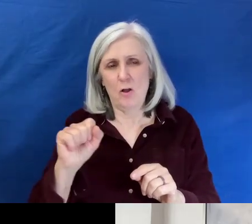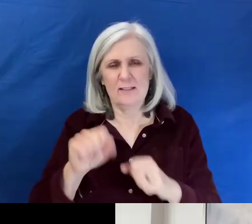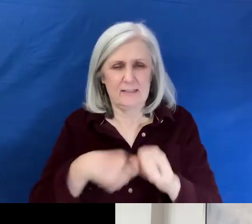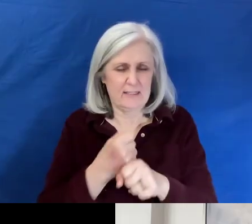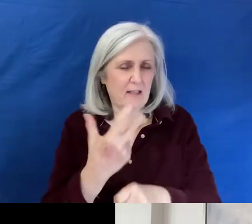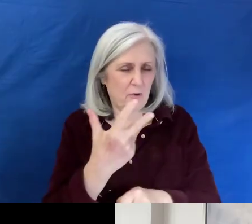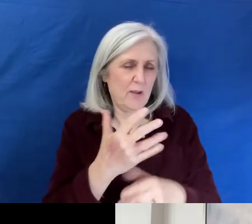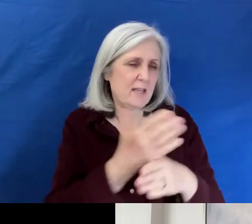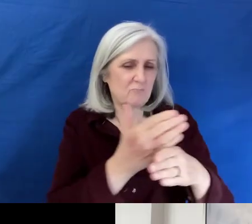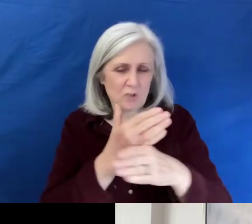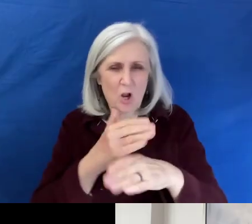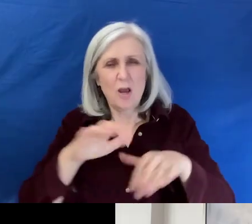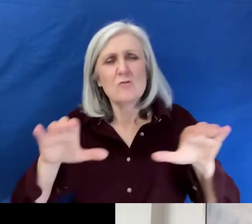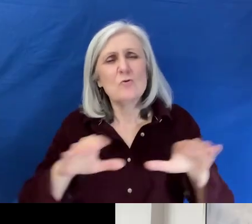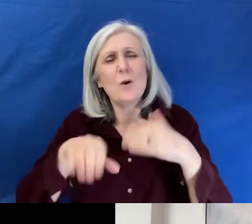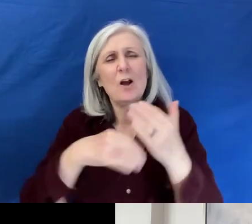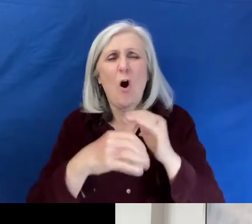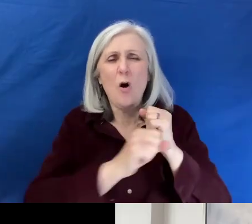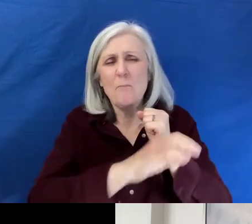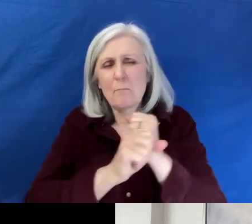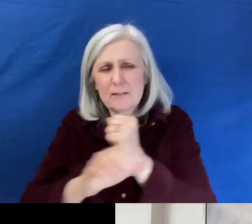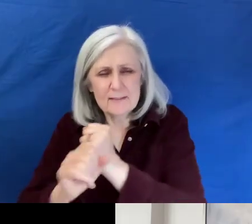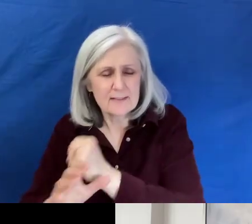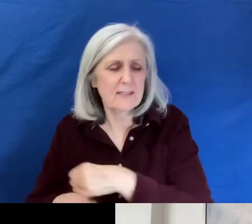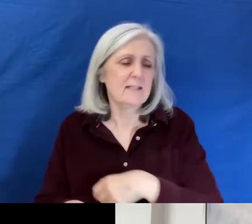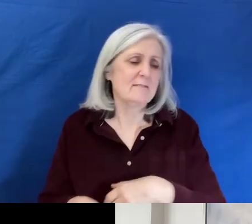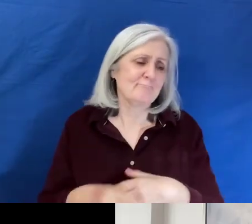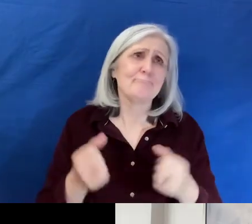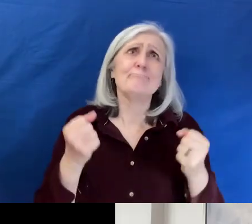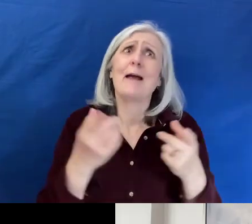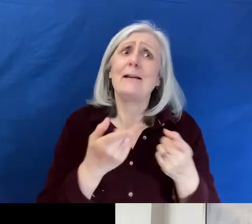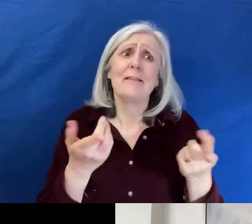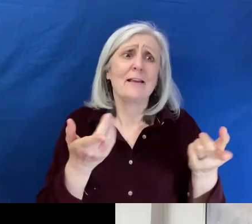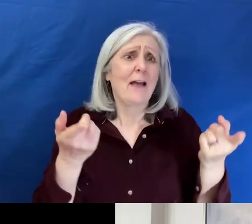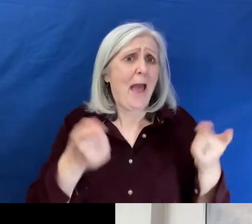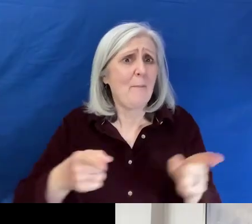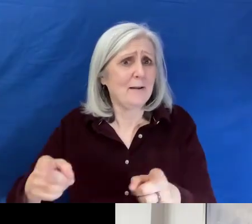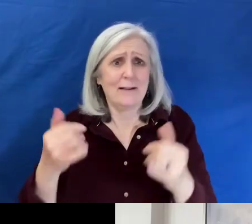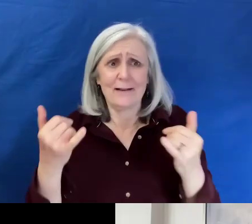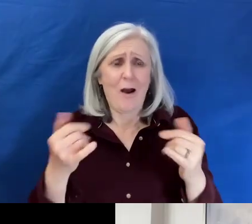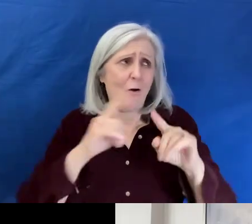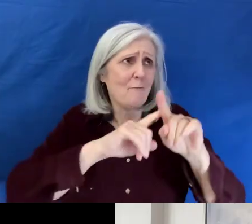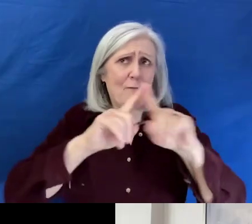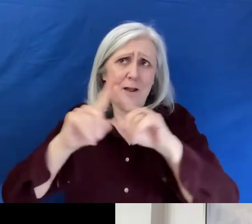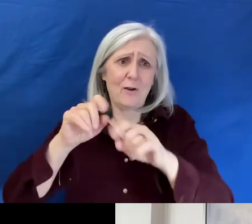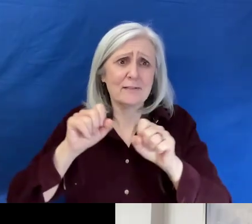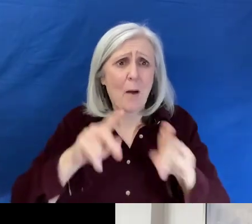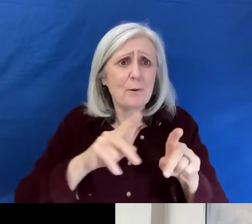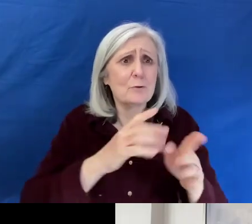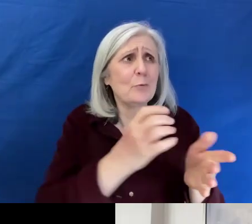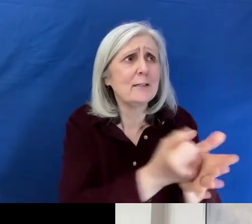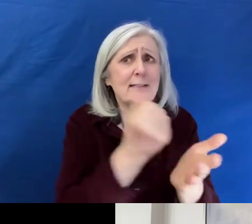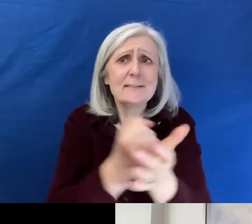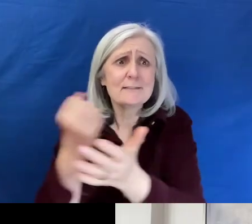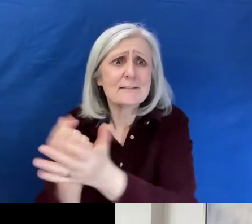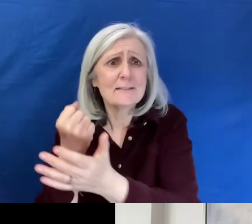the publicity. And yeah, there's a lot of, irons in the fire right now for various opportunities and also